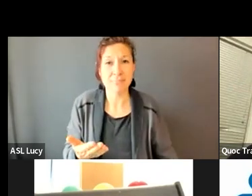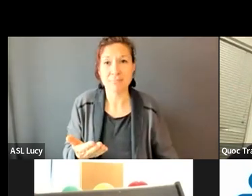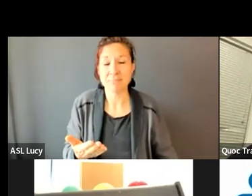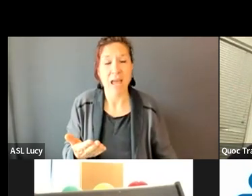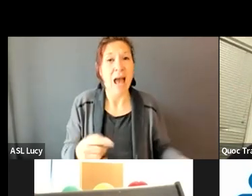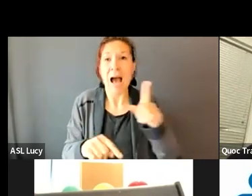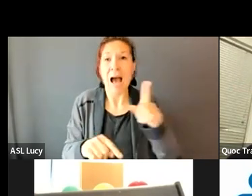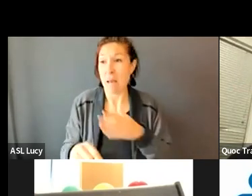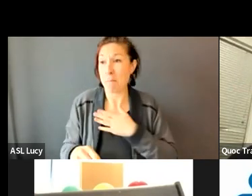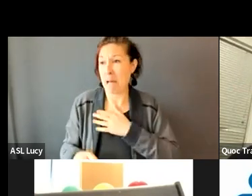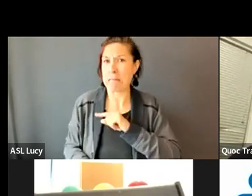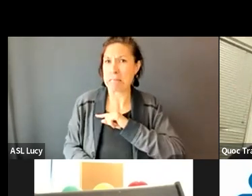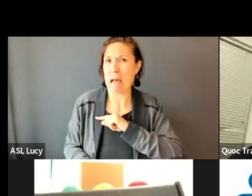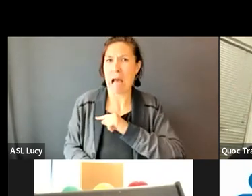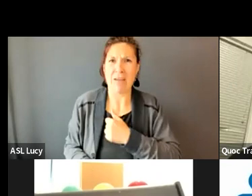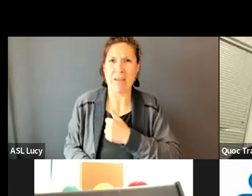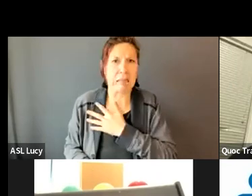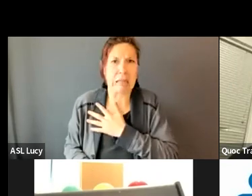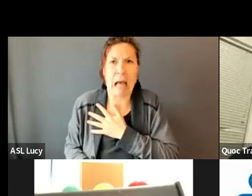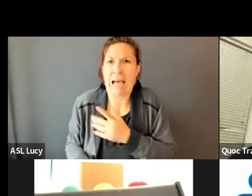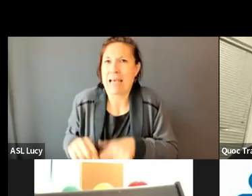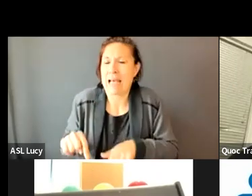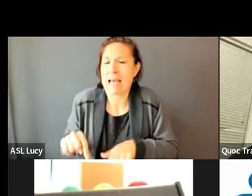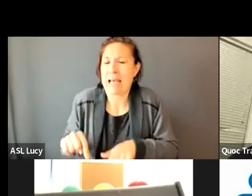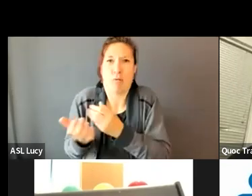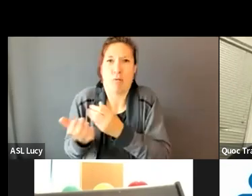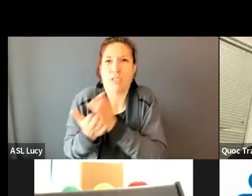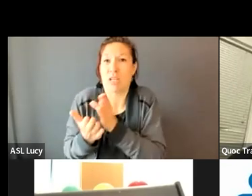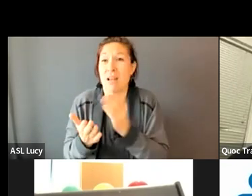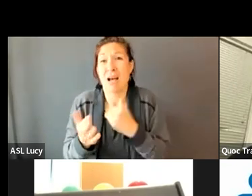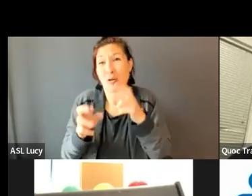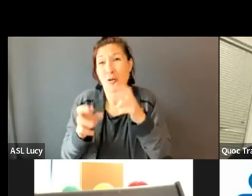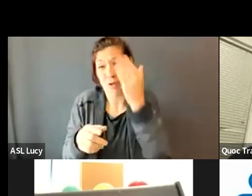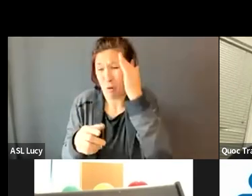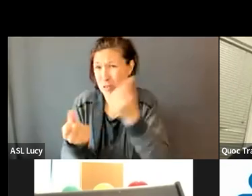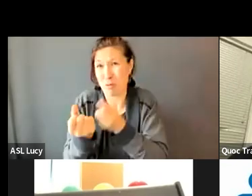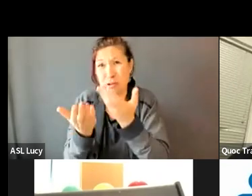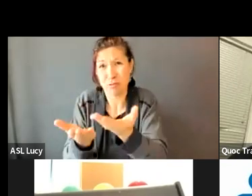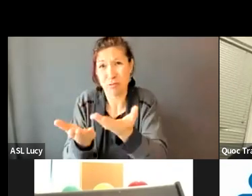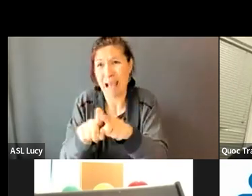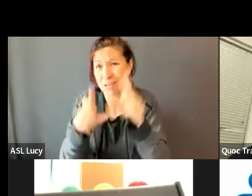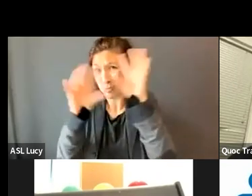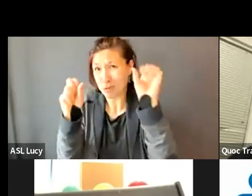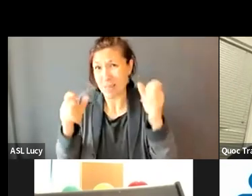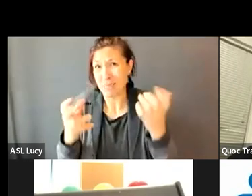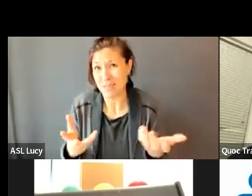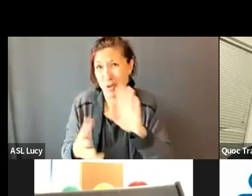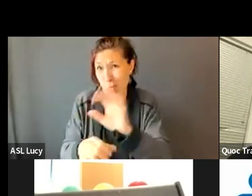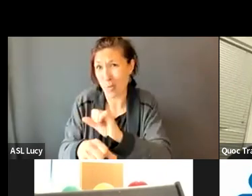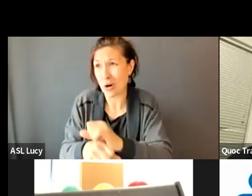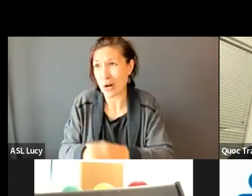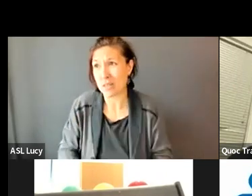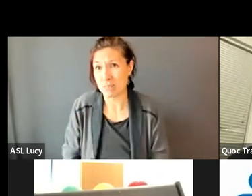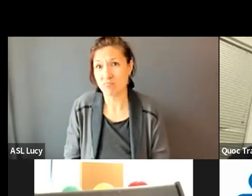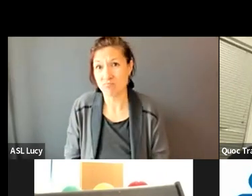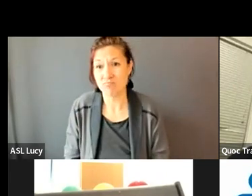conscious support the budget but like I hope you know I support you in this work and